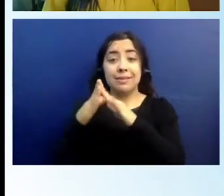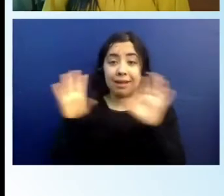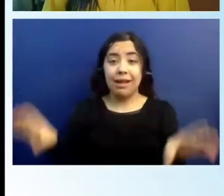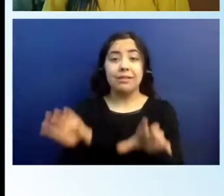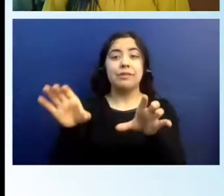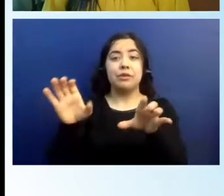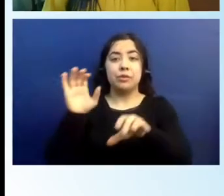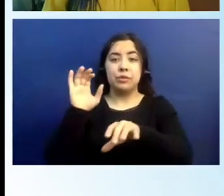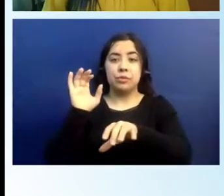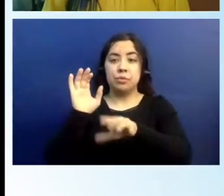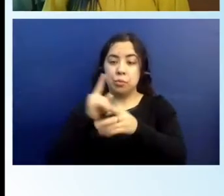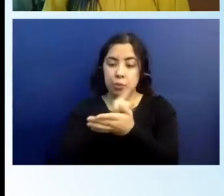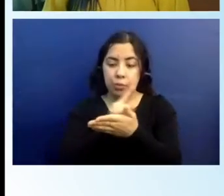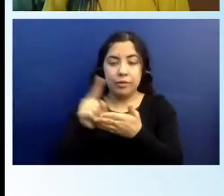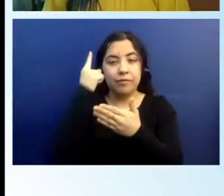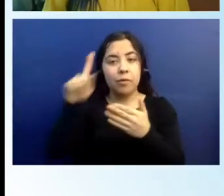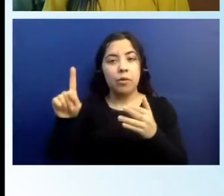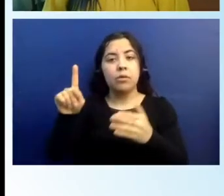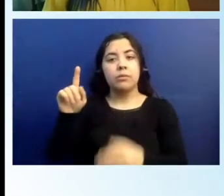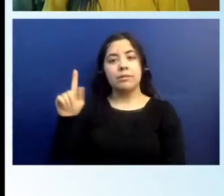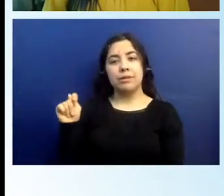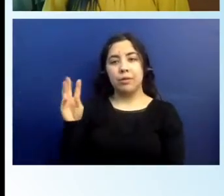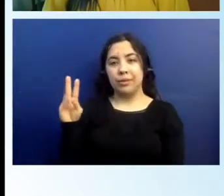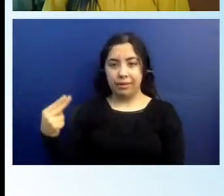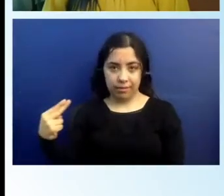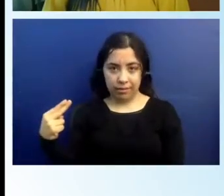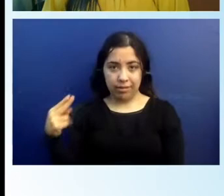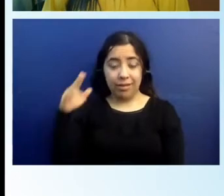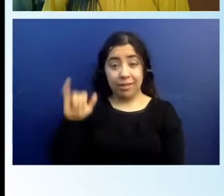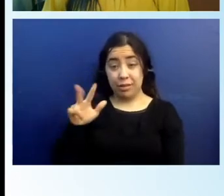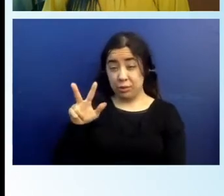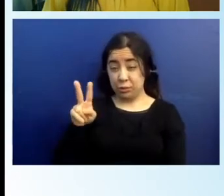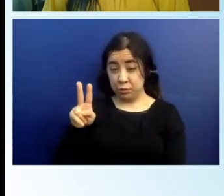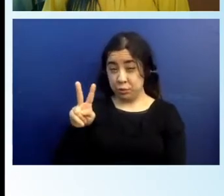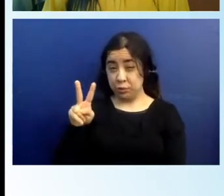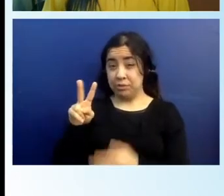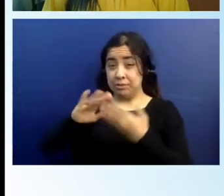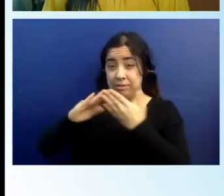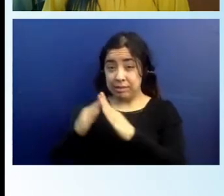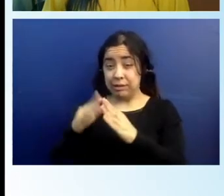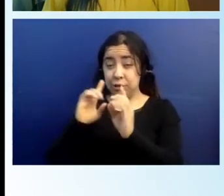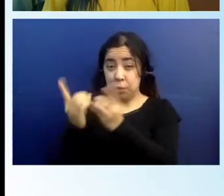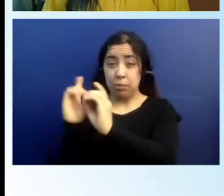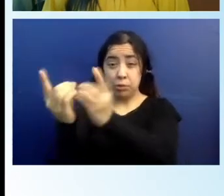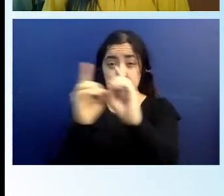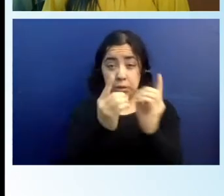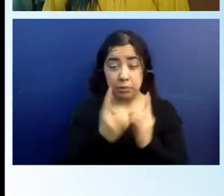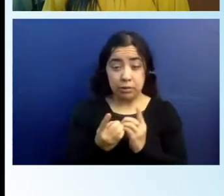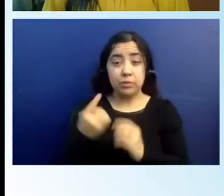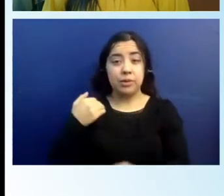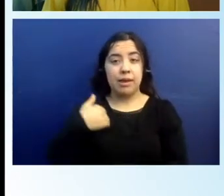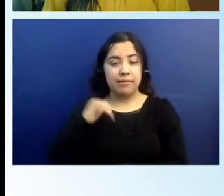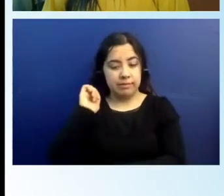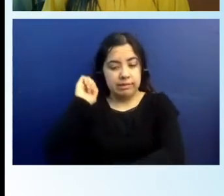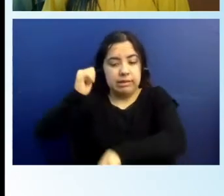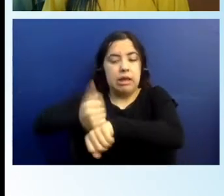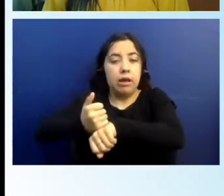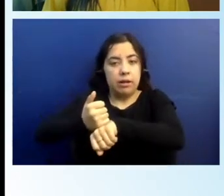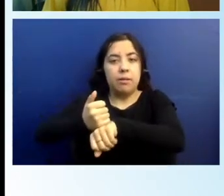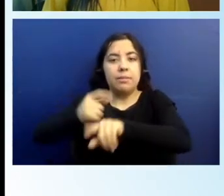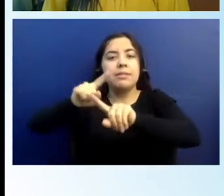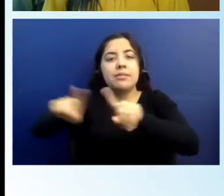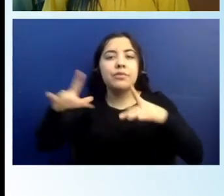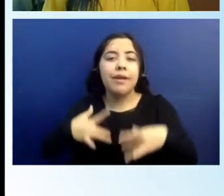Heal. And in that, 32 city departments set out different events and conversations to